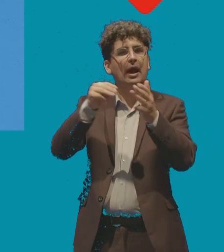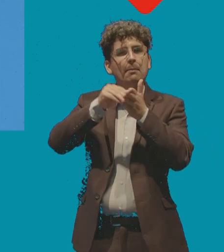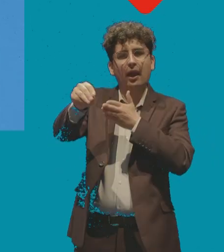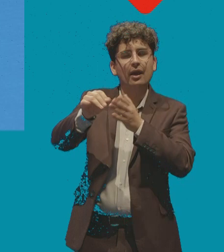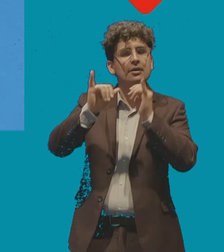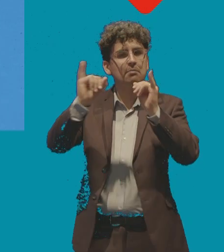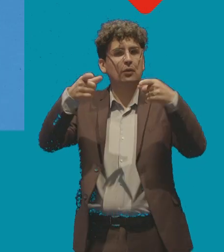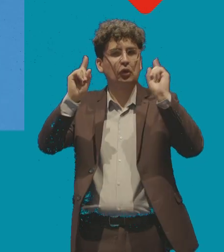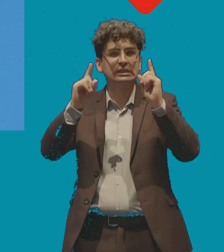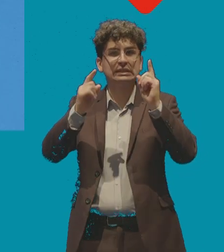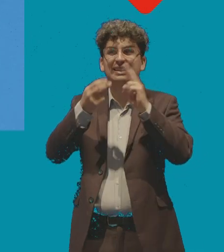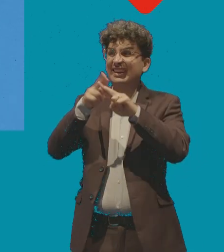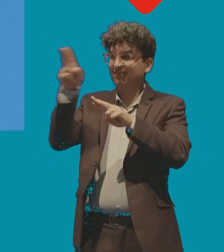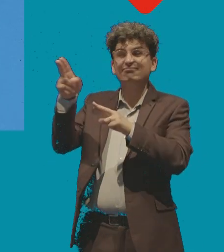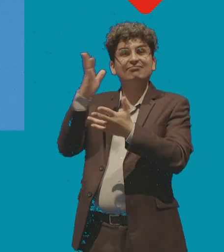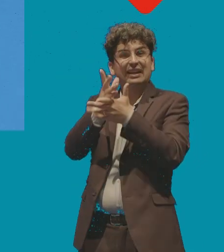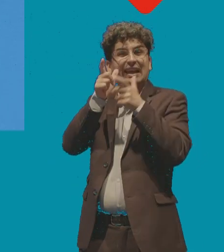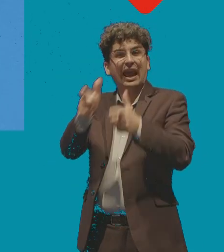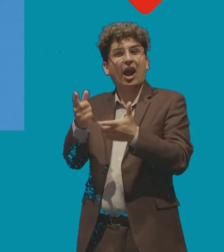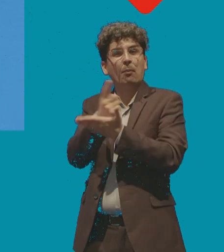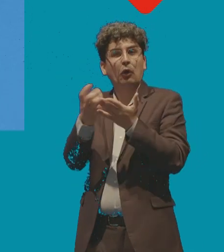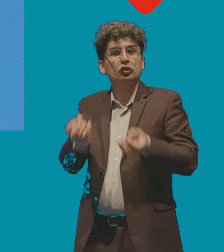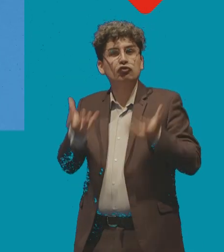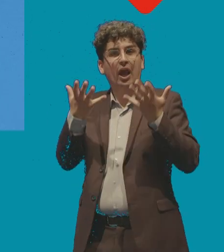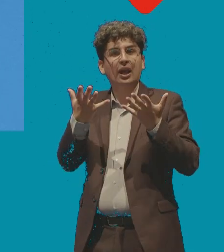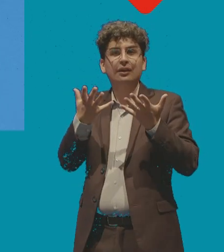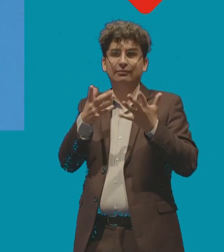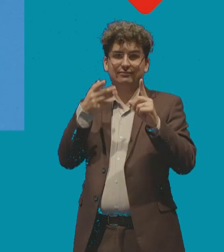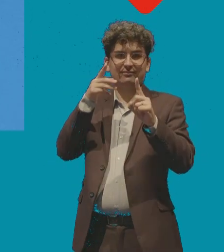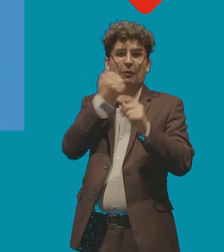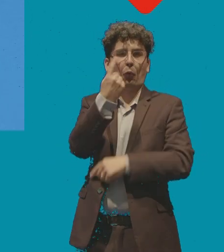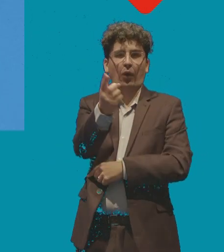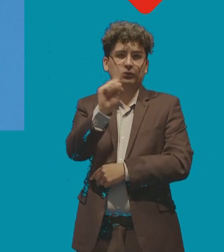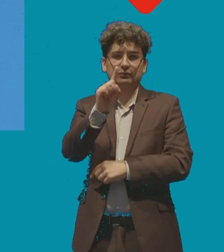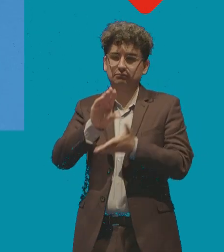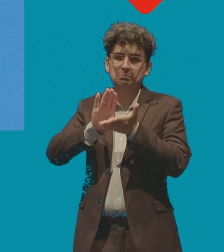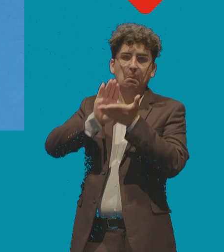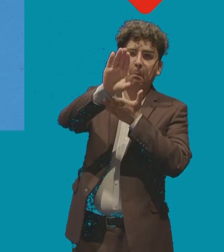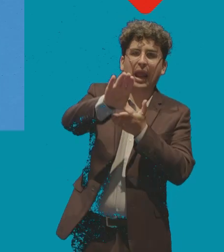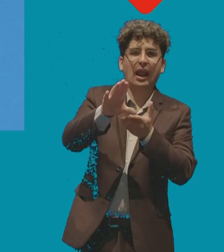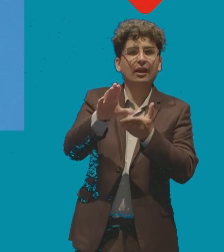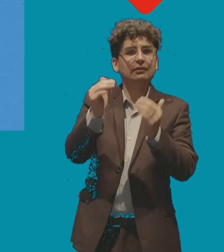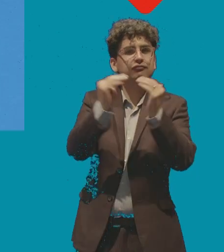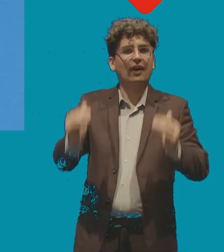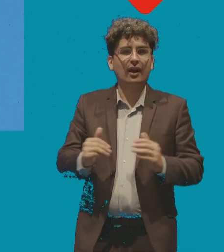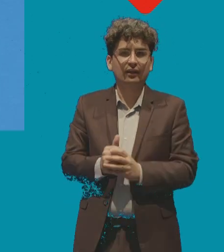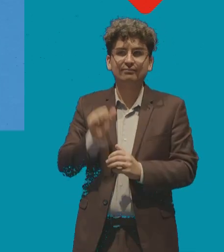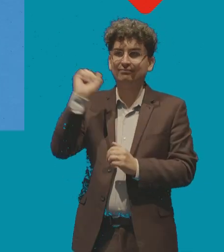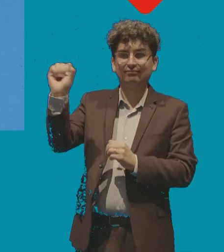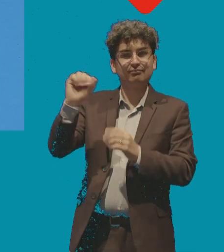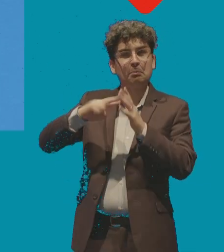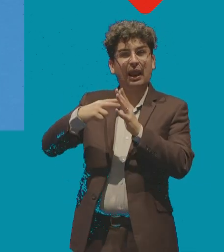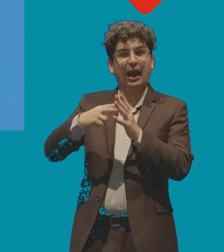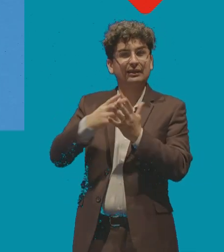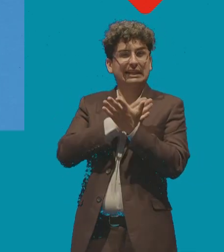about heading off strike action, they would start by immediately giving workers a fair pay rise. The Tory game plan is clear: pay workers